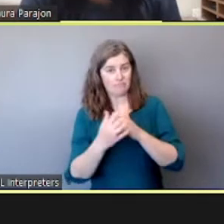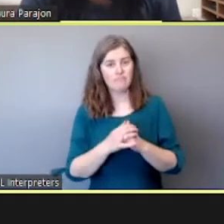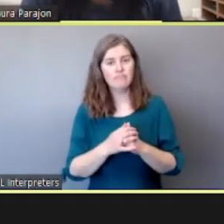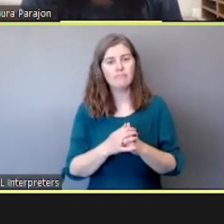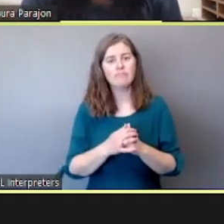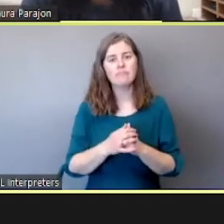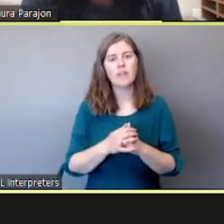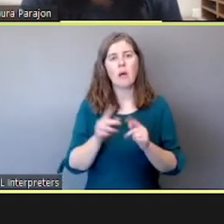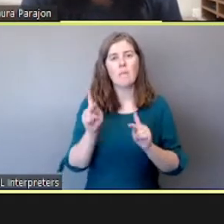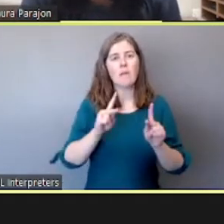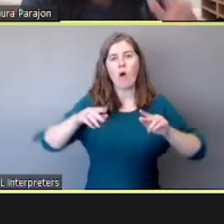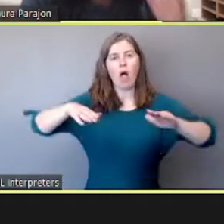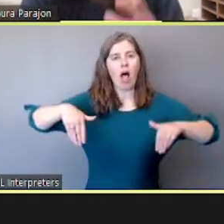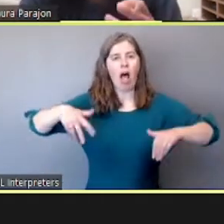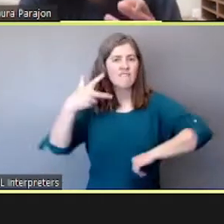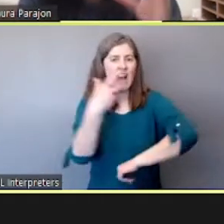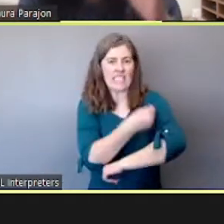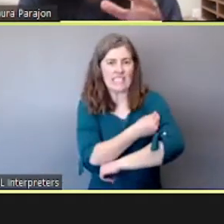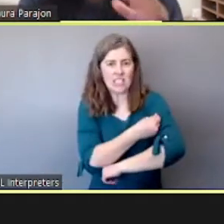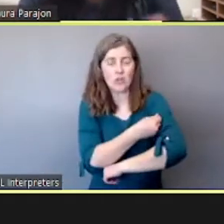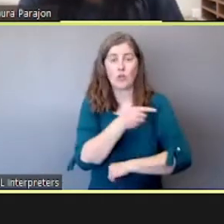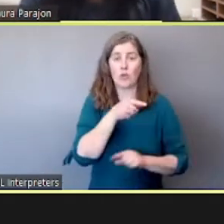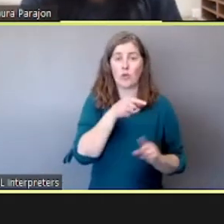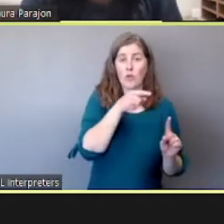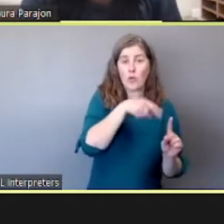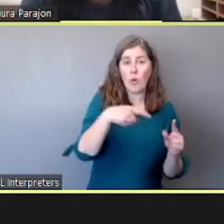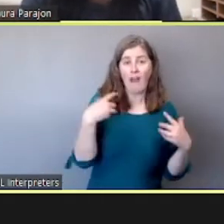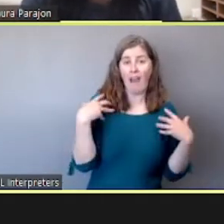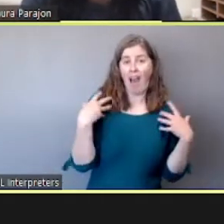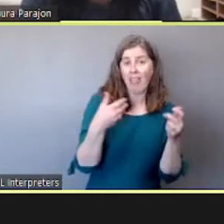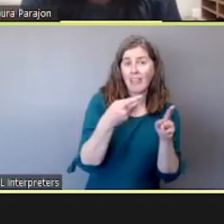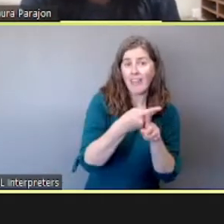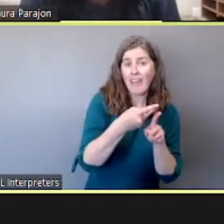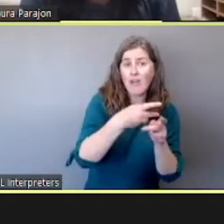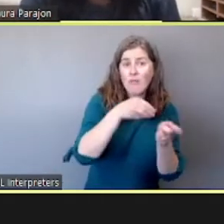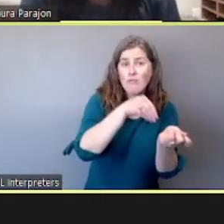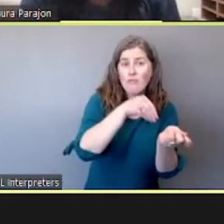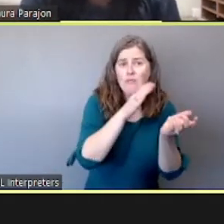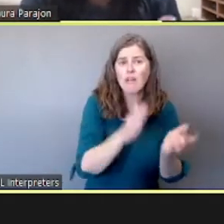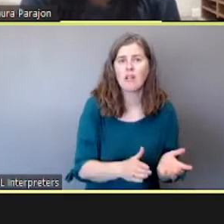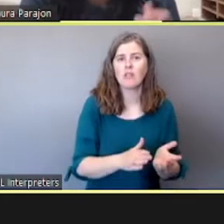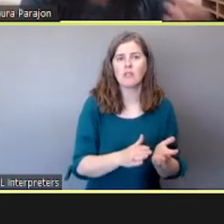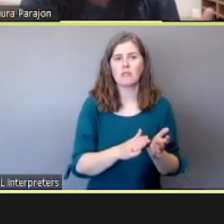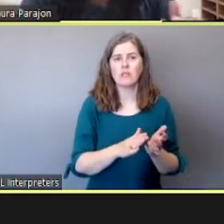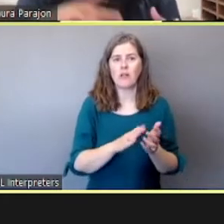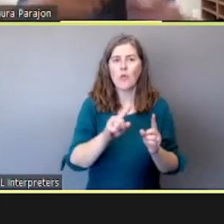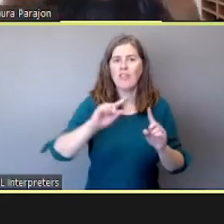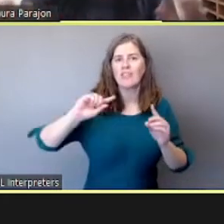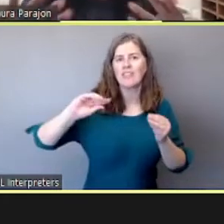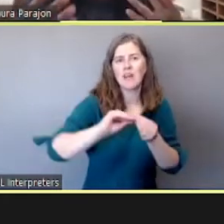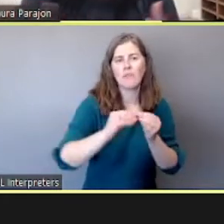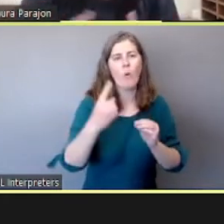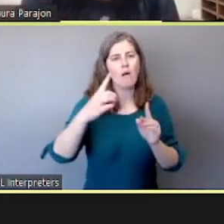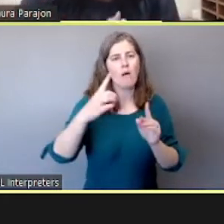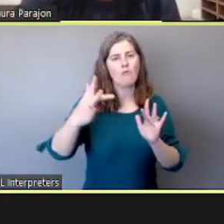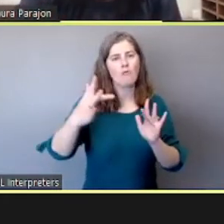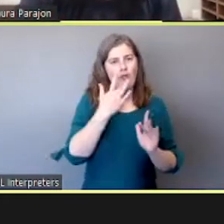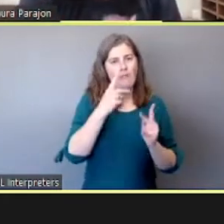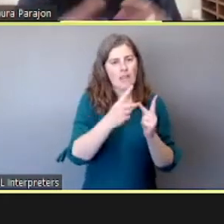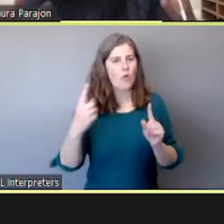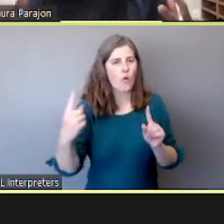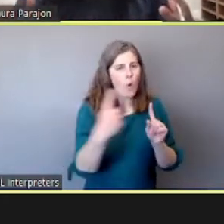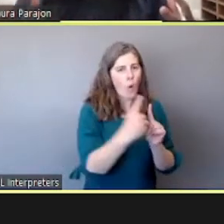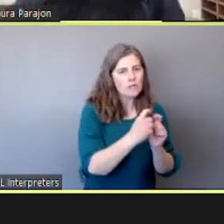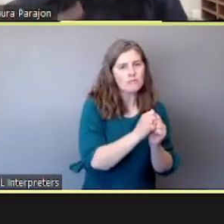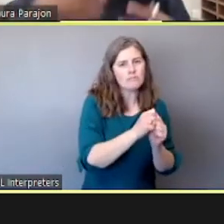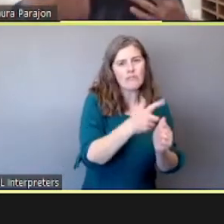amongst unvaccinated people, you guys, healthcare providers out there, are your #1 preferred choice for getting the vaccine. So